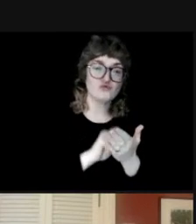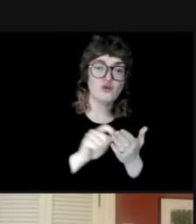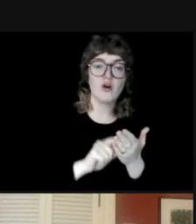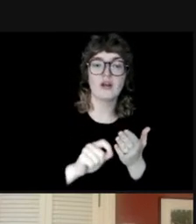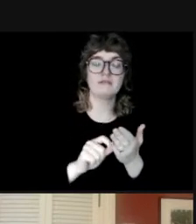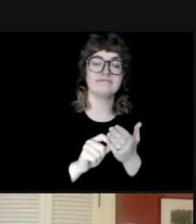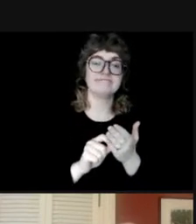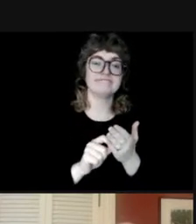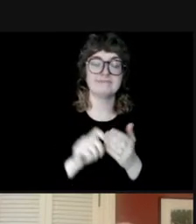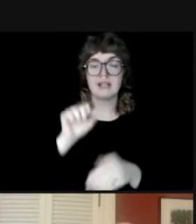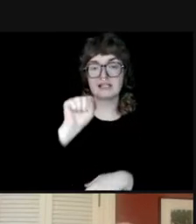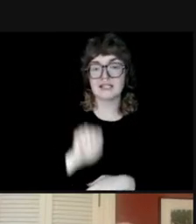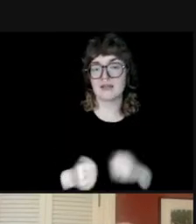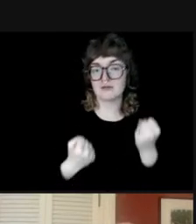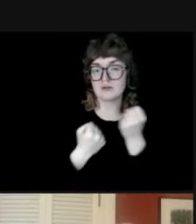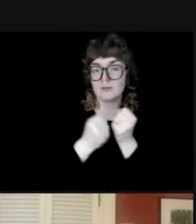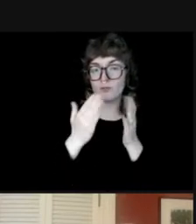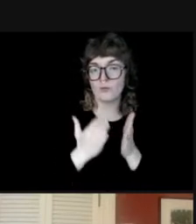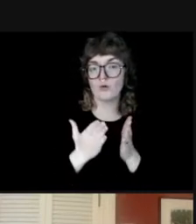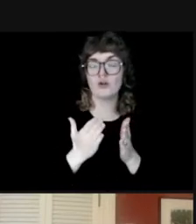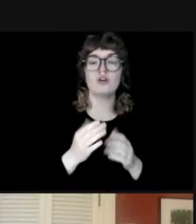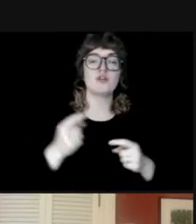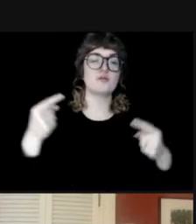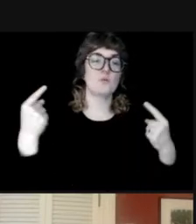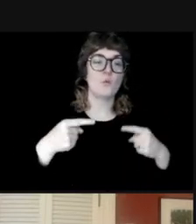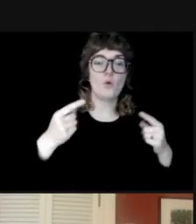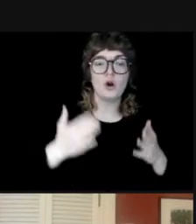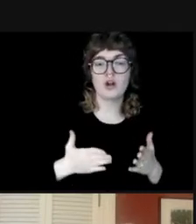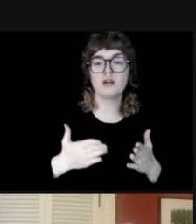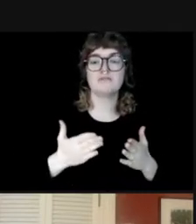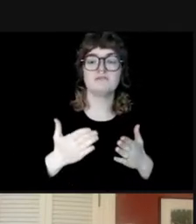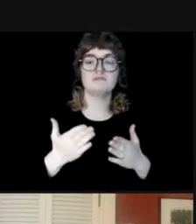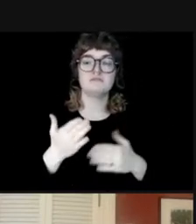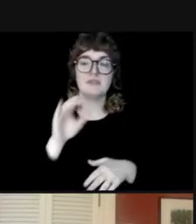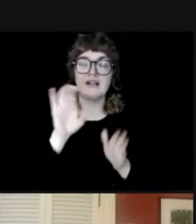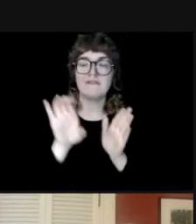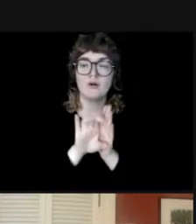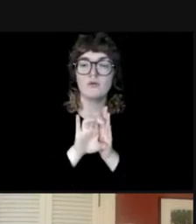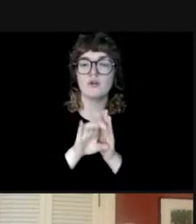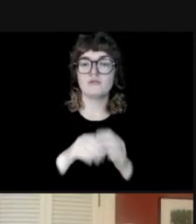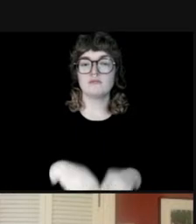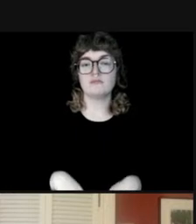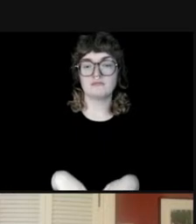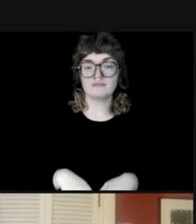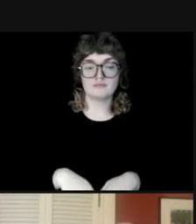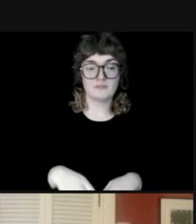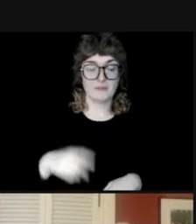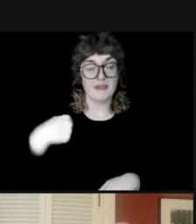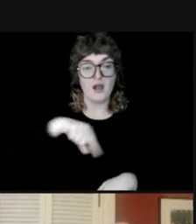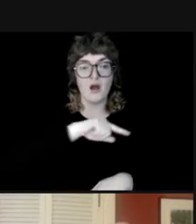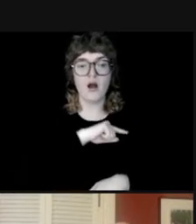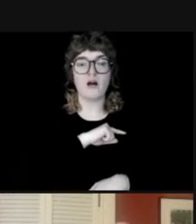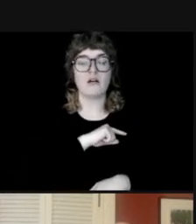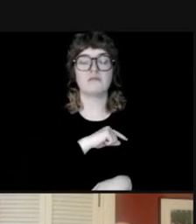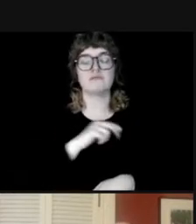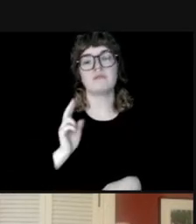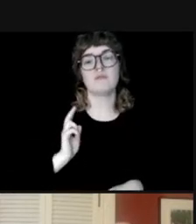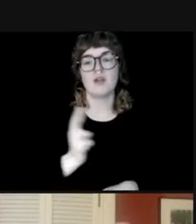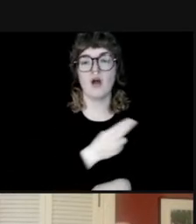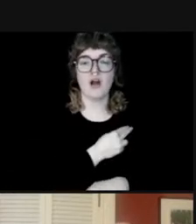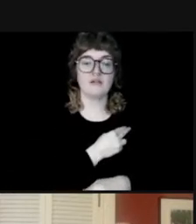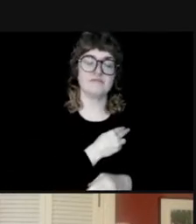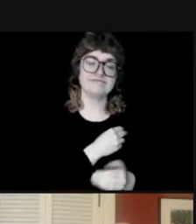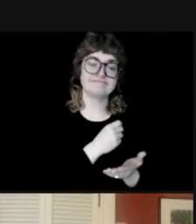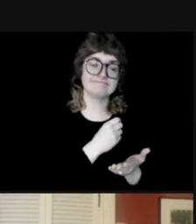Potomac to invade Maryland for the first of three times. Our geography has been our destiny and